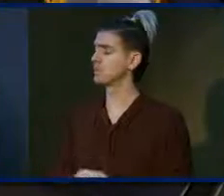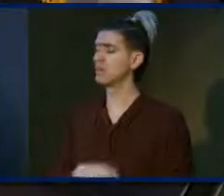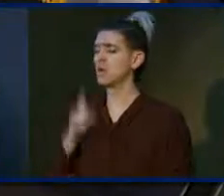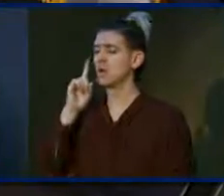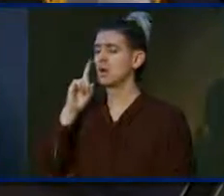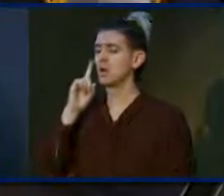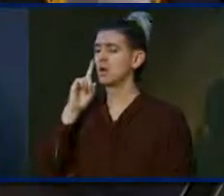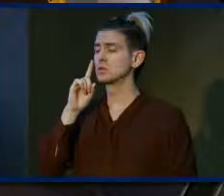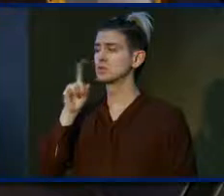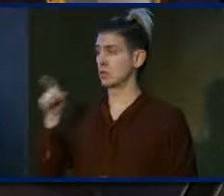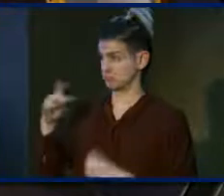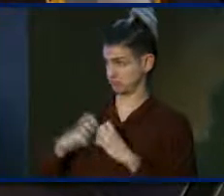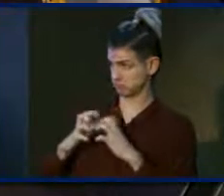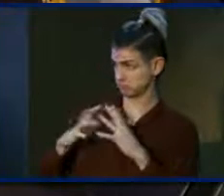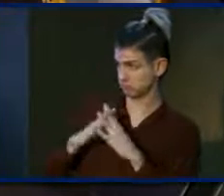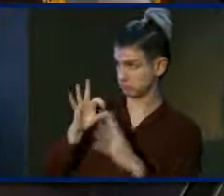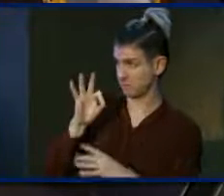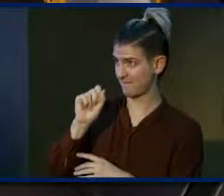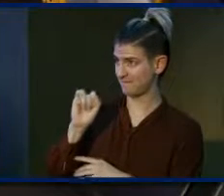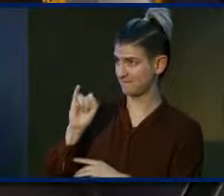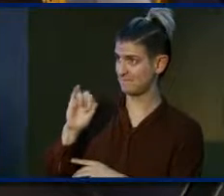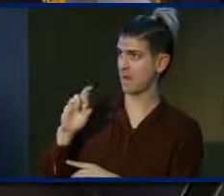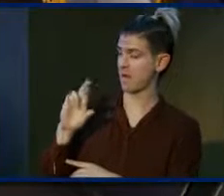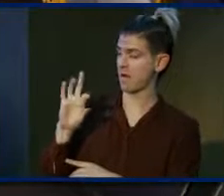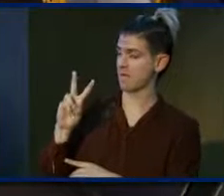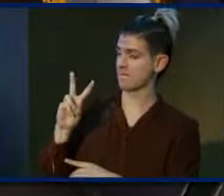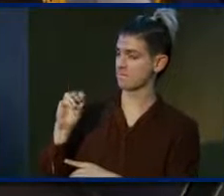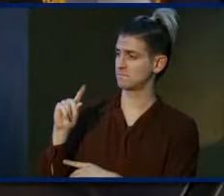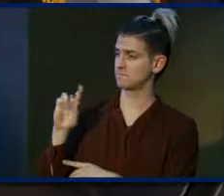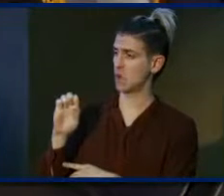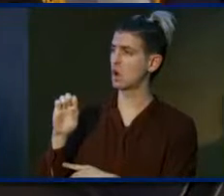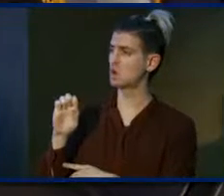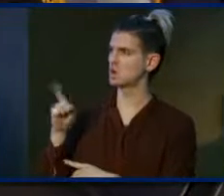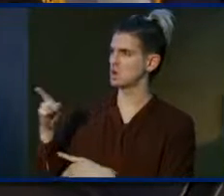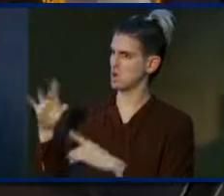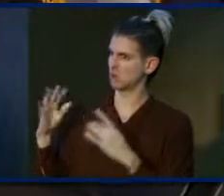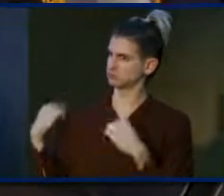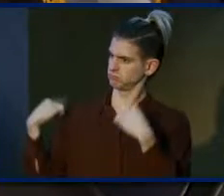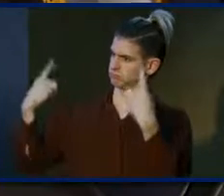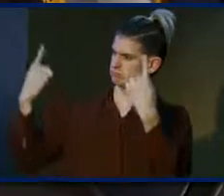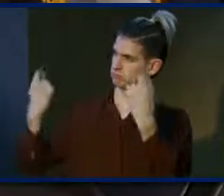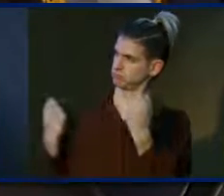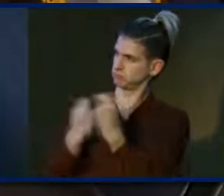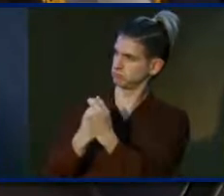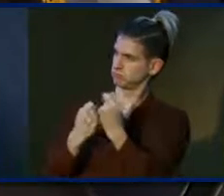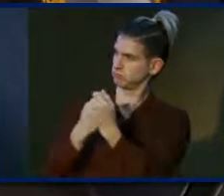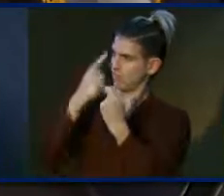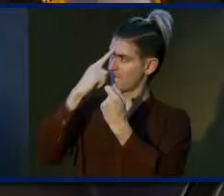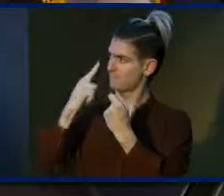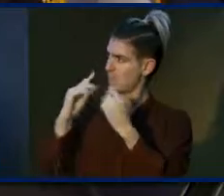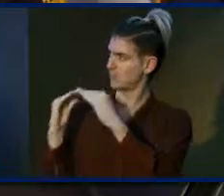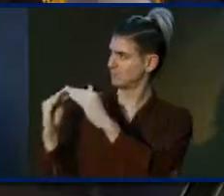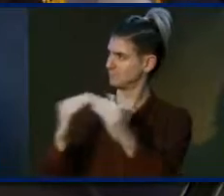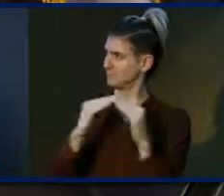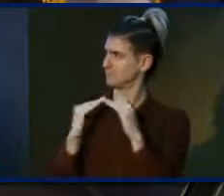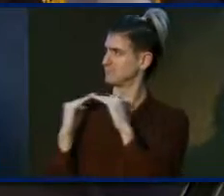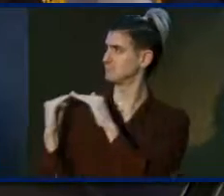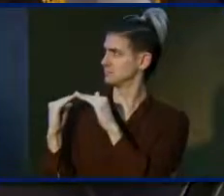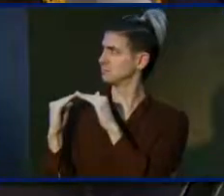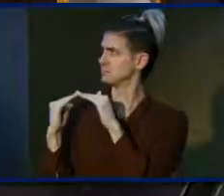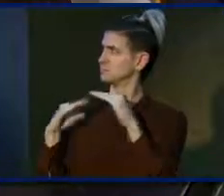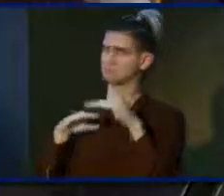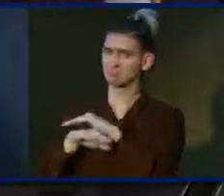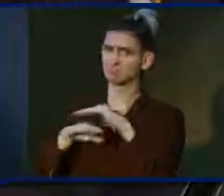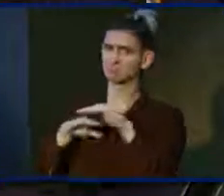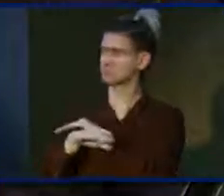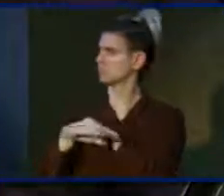have been working for, advocating for fair elections, access to voting all over the country for quite